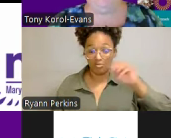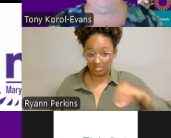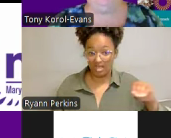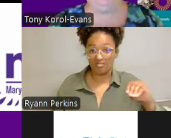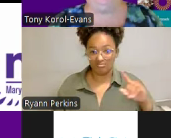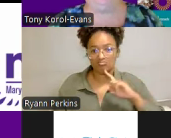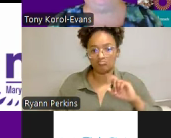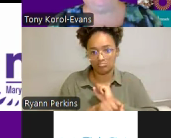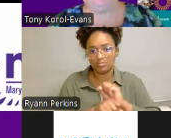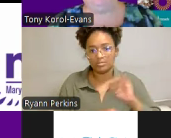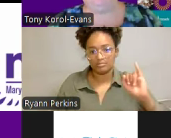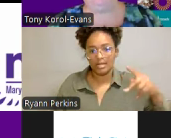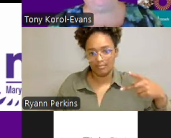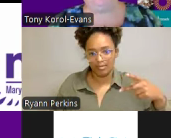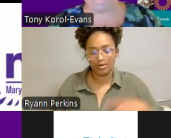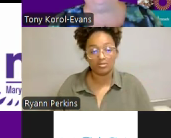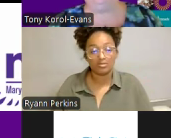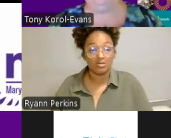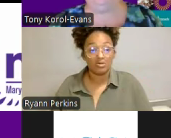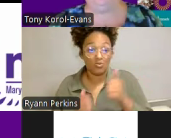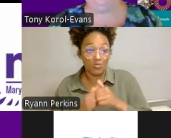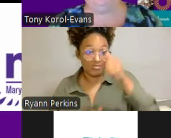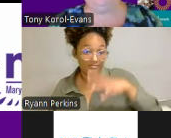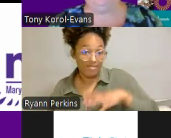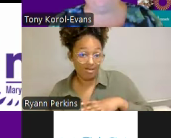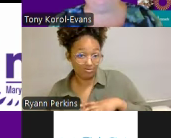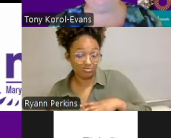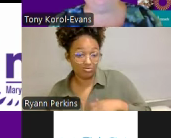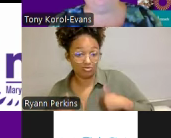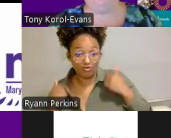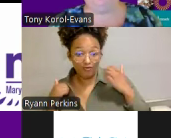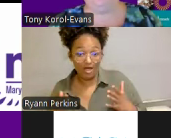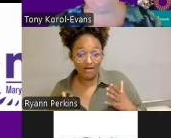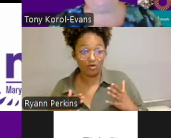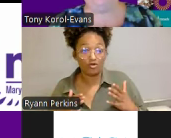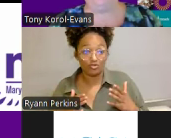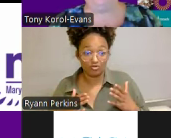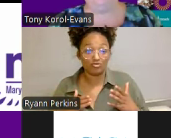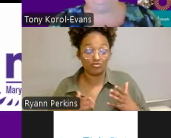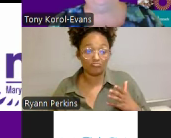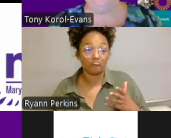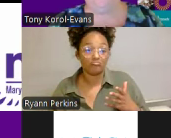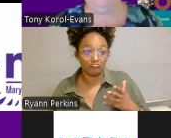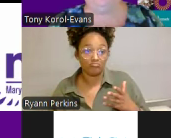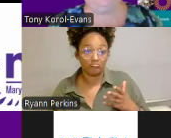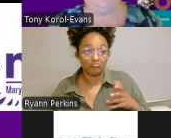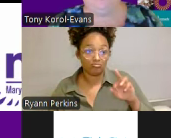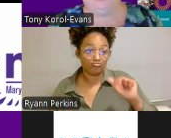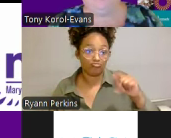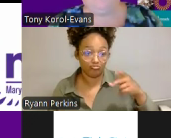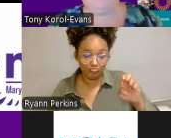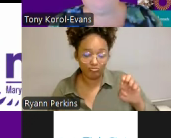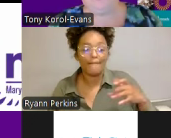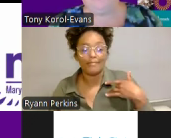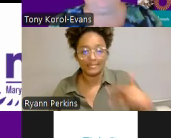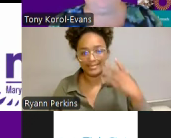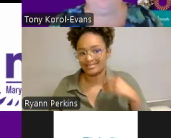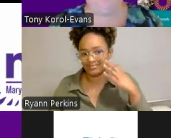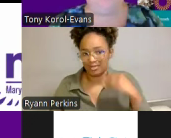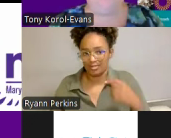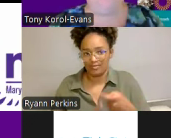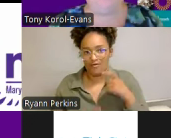with males, it's 13%. Male survivors of rape are from intimate partners, with another 31%